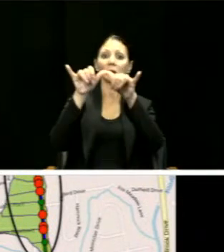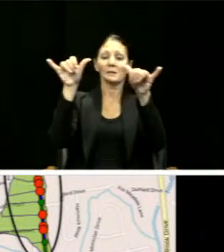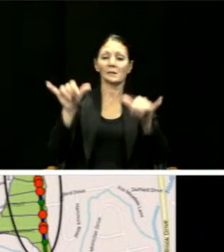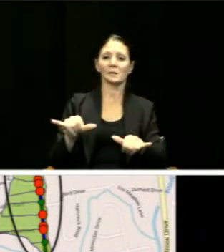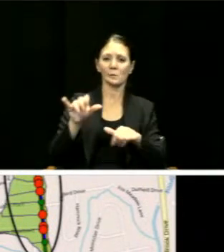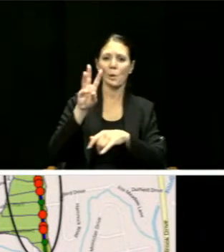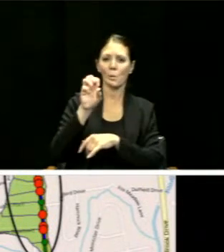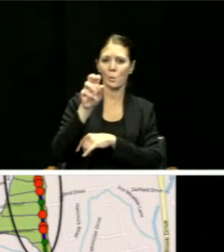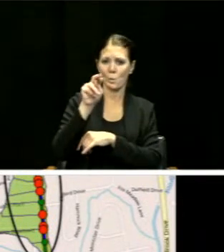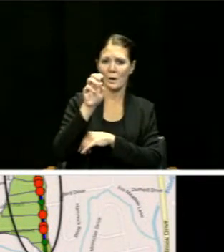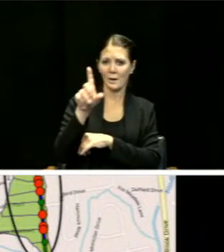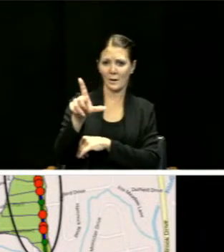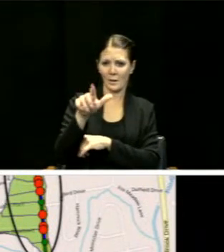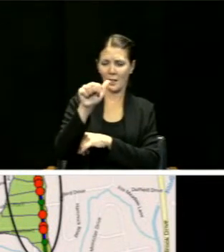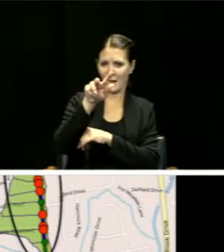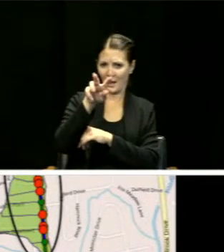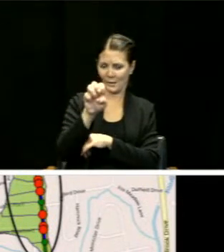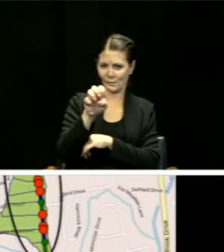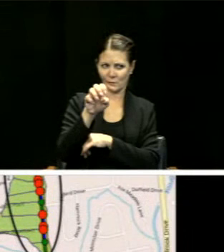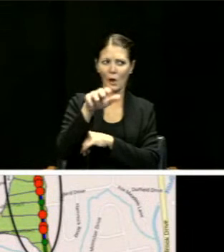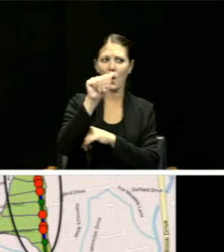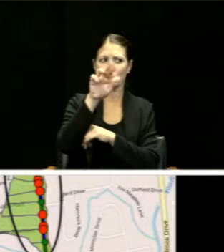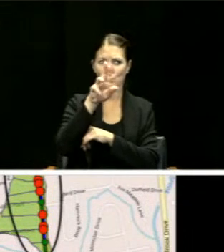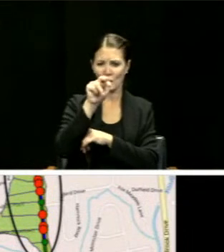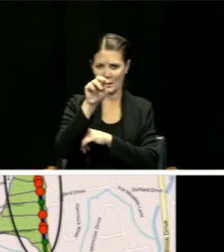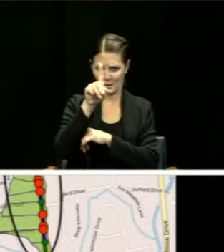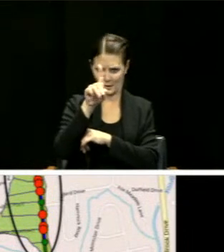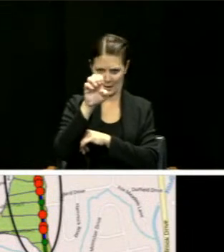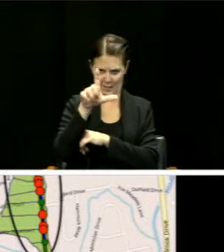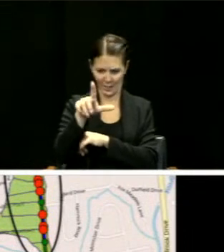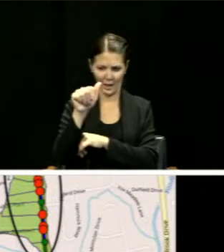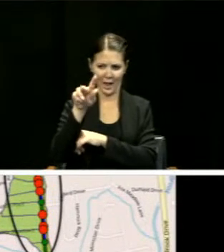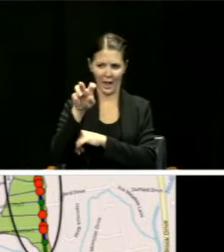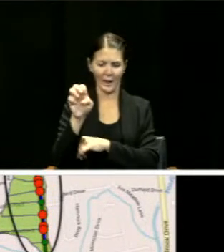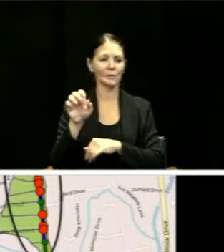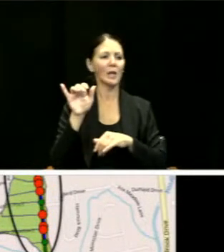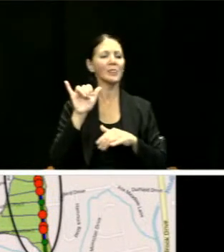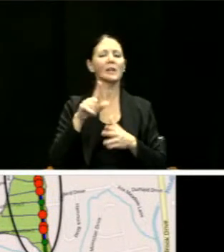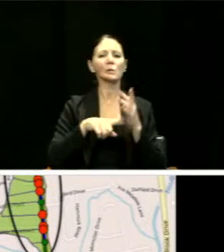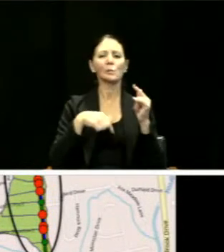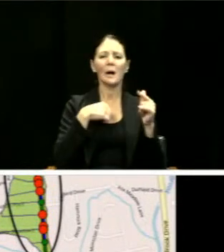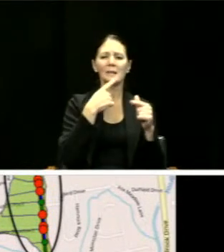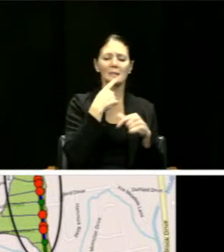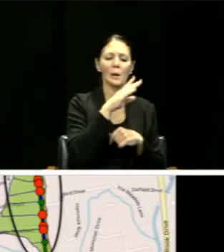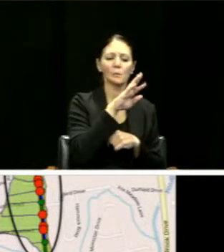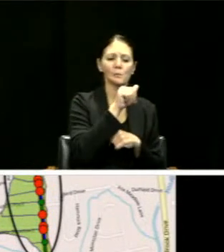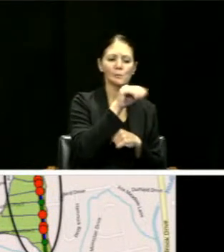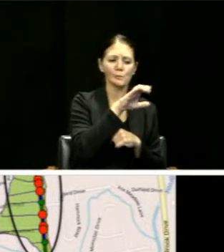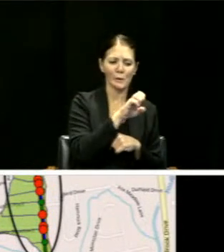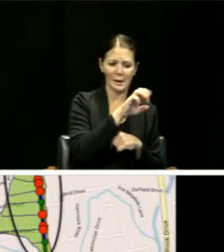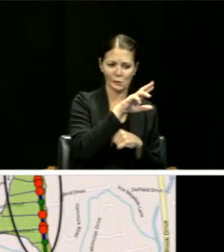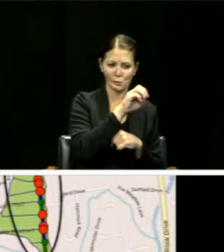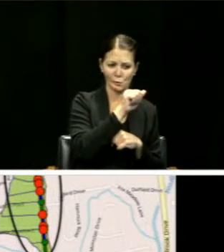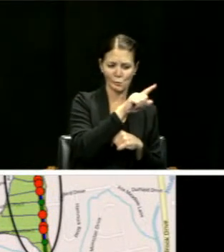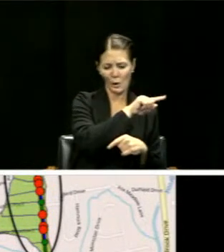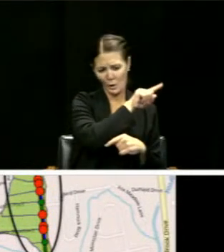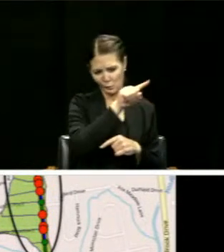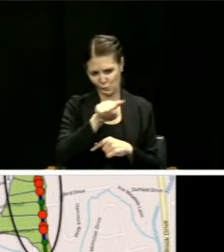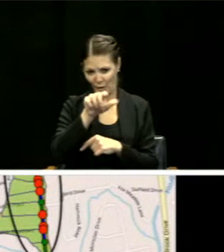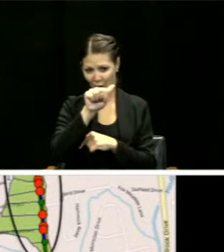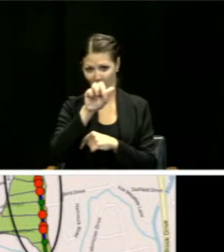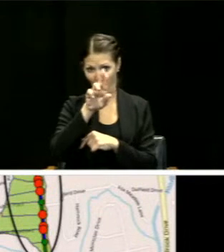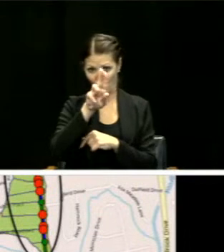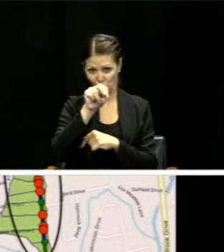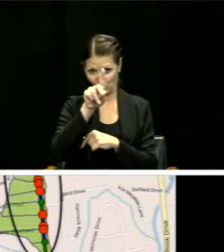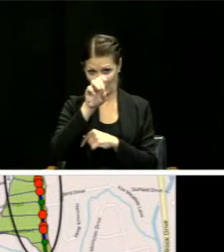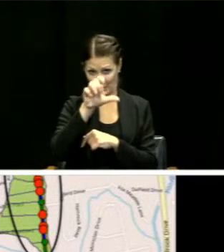Avenue system. And the Arundel Avenue system is the one I kind of explained that runs from Brace Road and then goes down Arundel Ave and